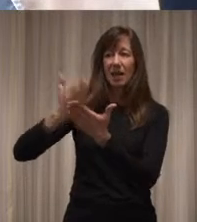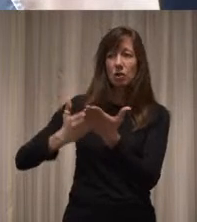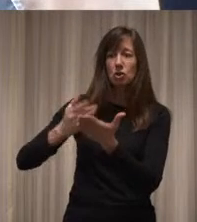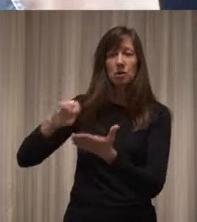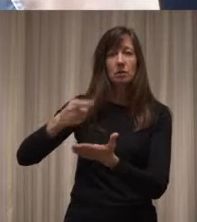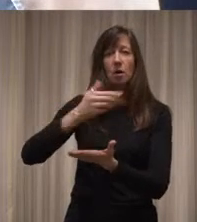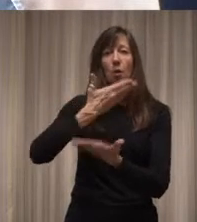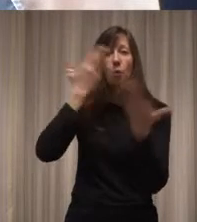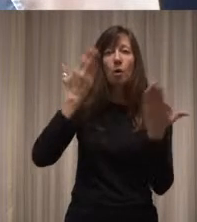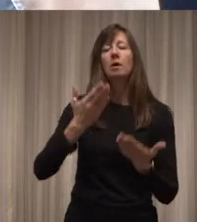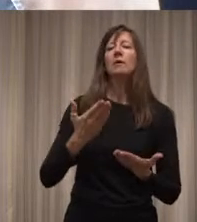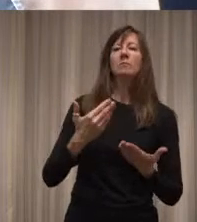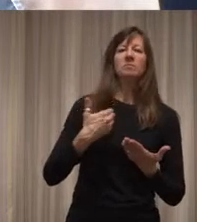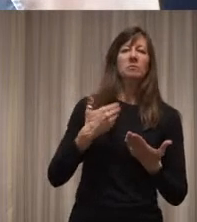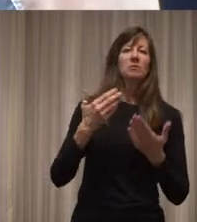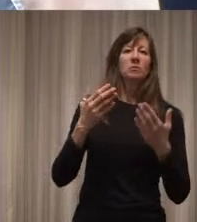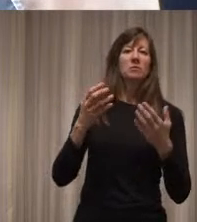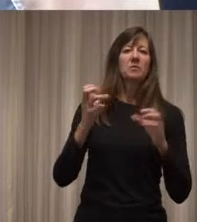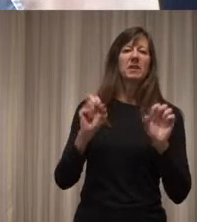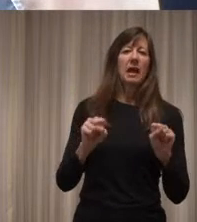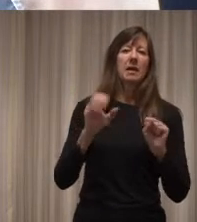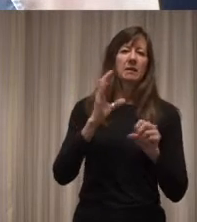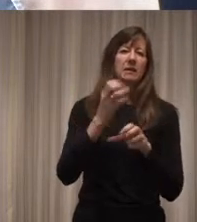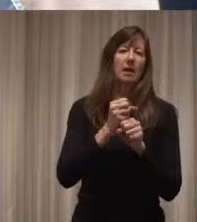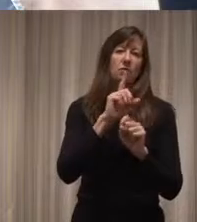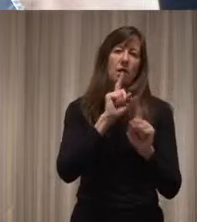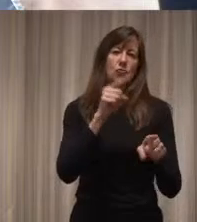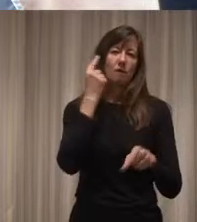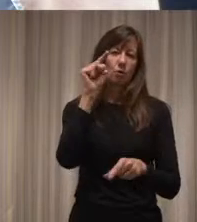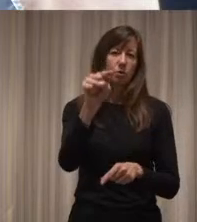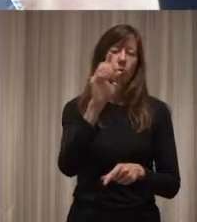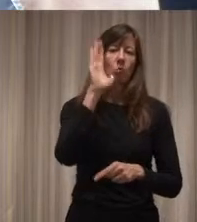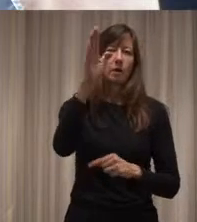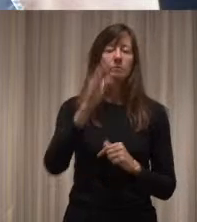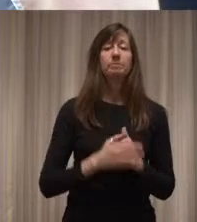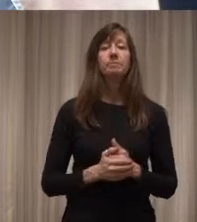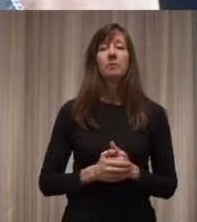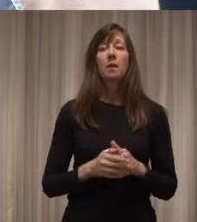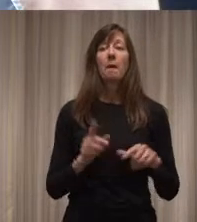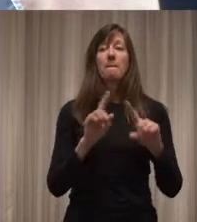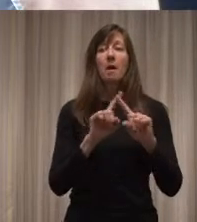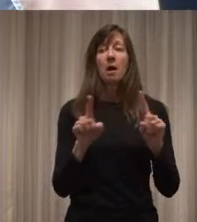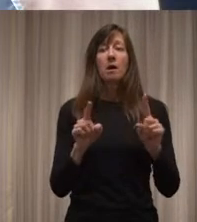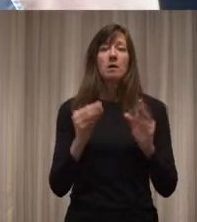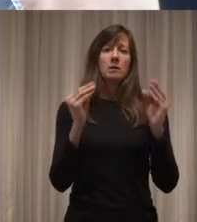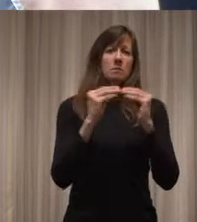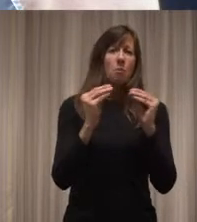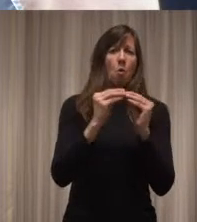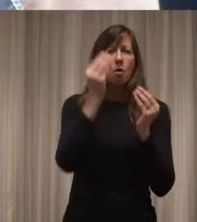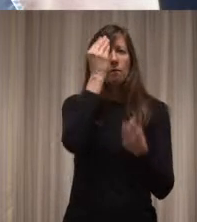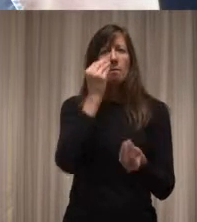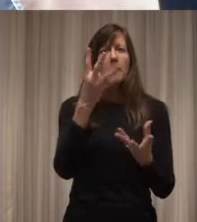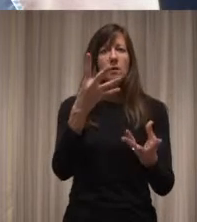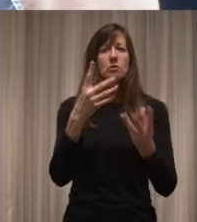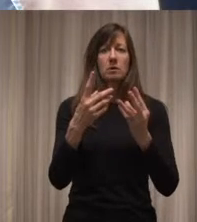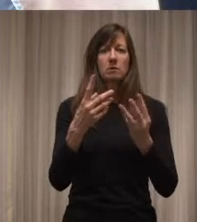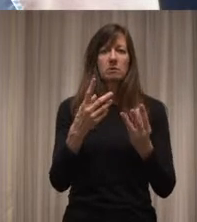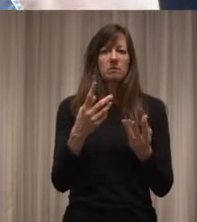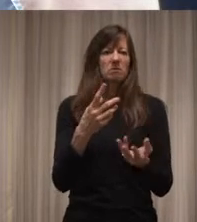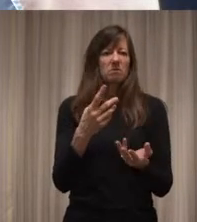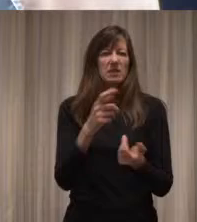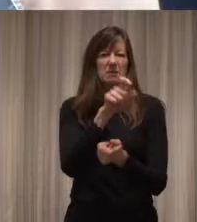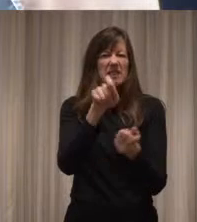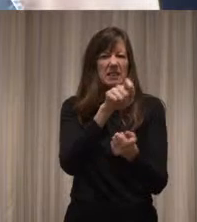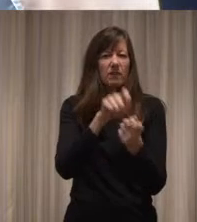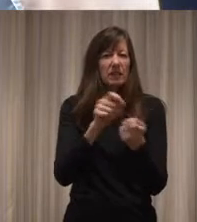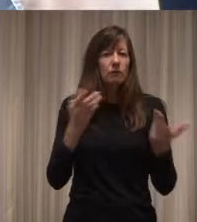more knowledge, not just of what's going on nationally or at the state level, but specific to Ulster County and to each of us. We